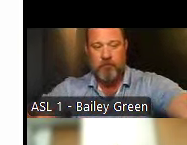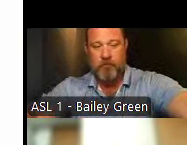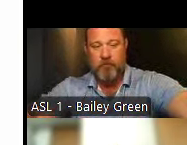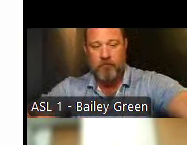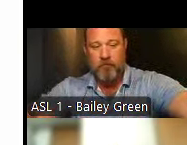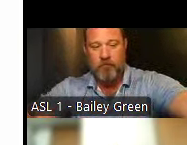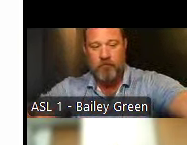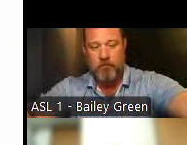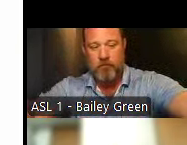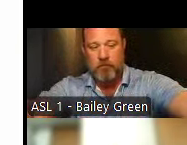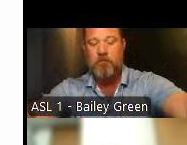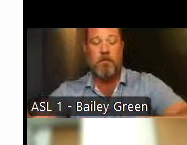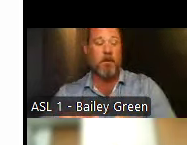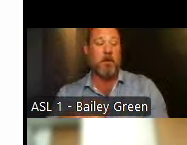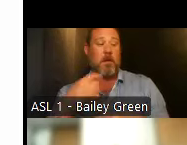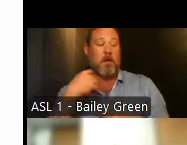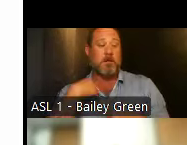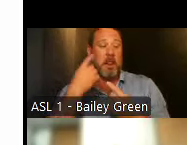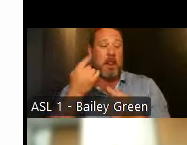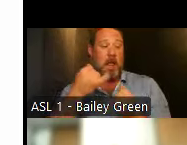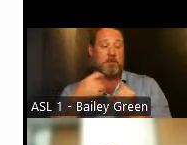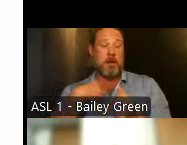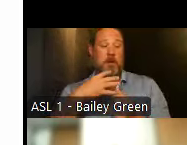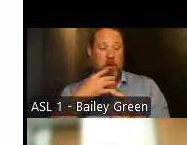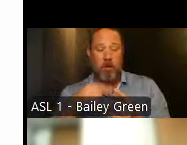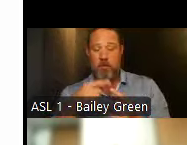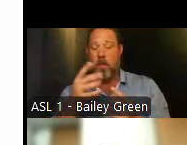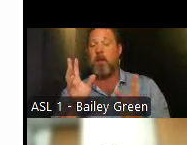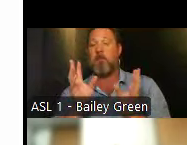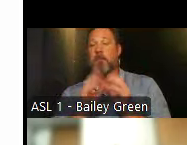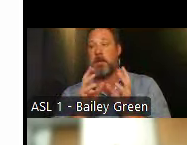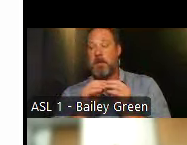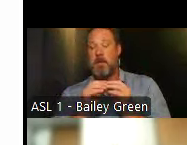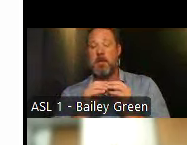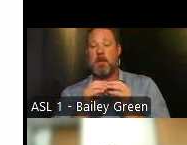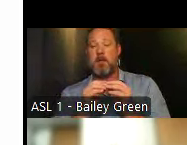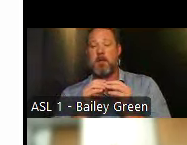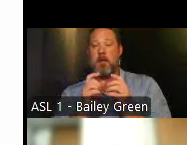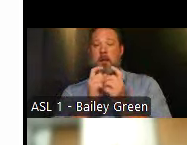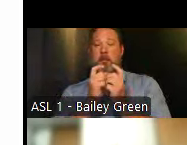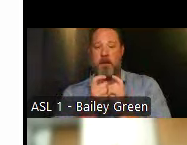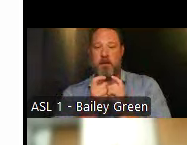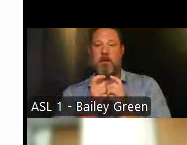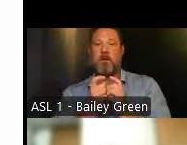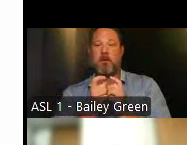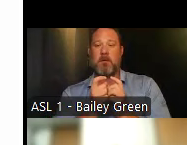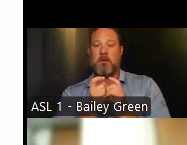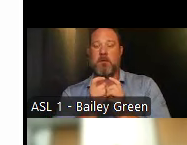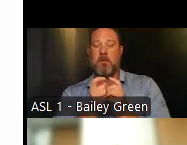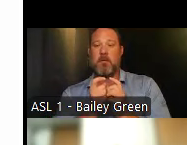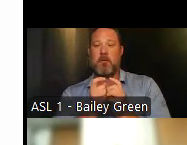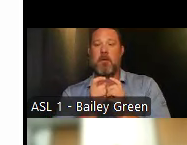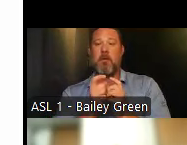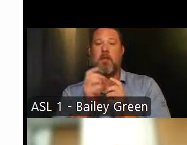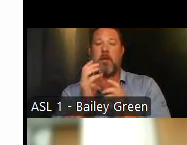So since the last time we talked about this at the last meeting, it has been amended to extend the